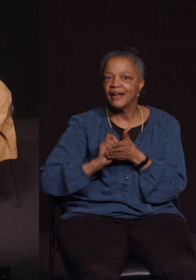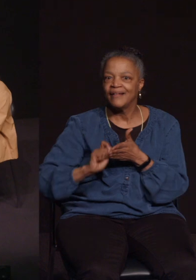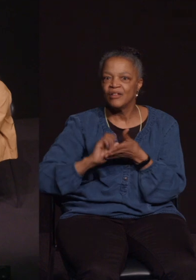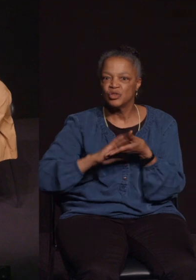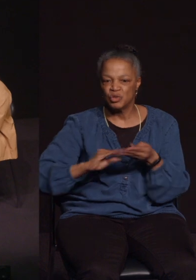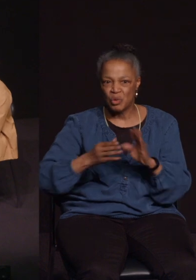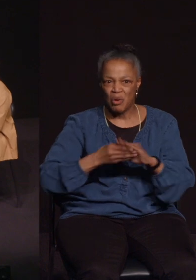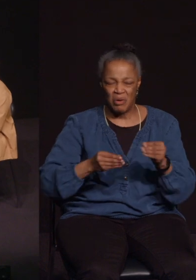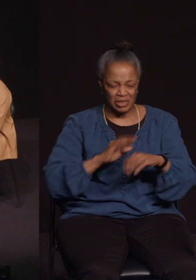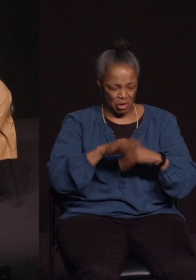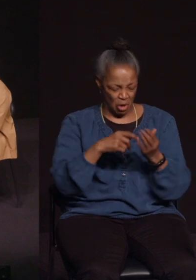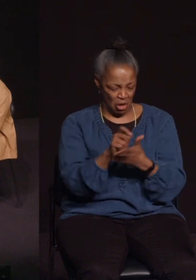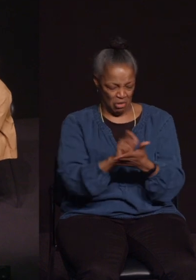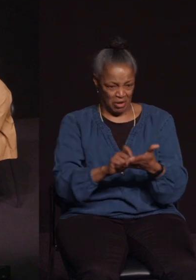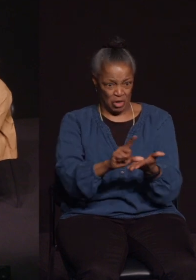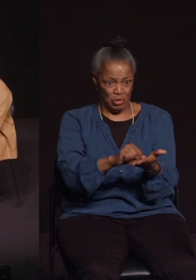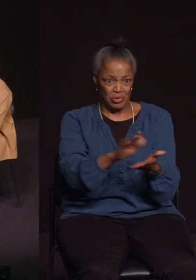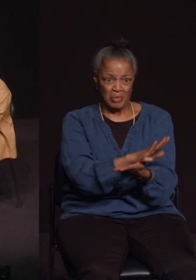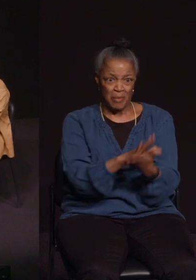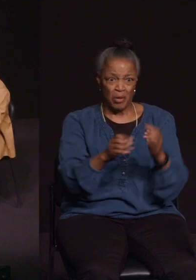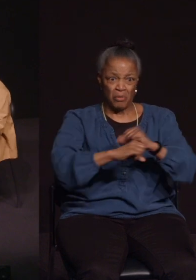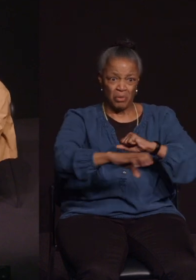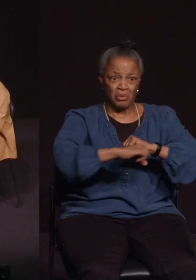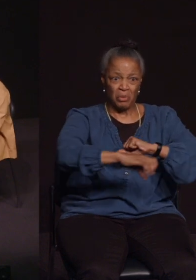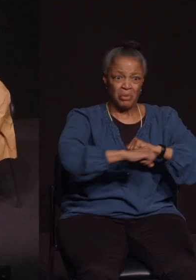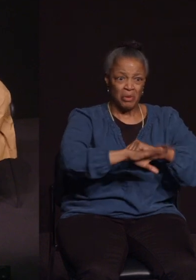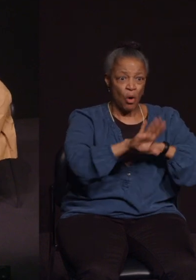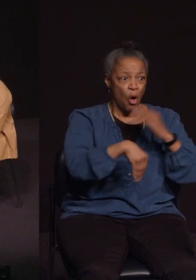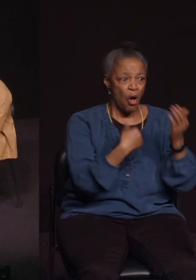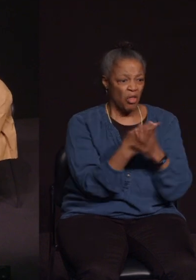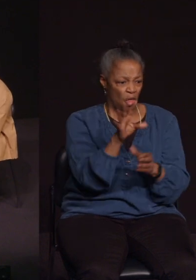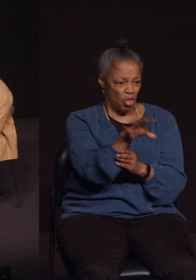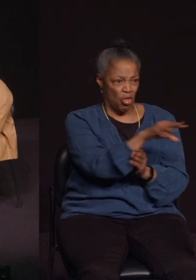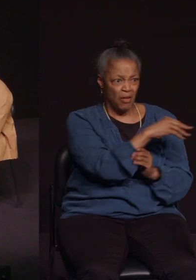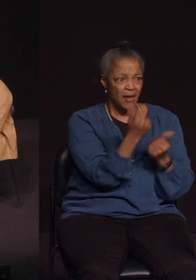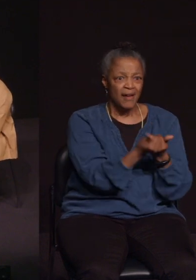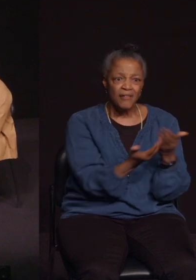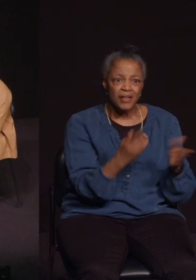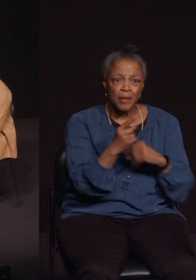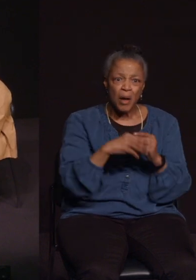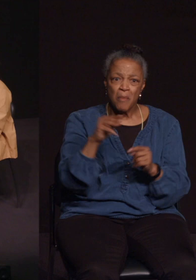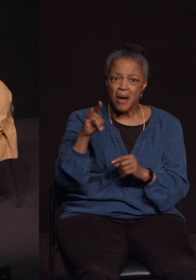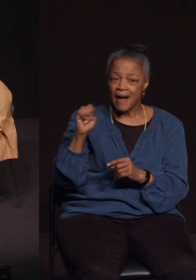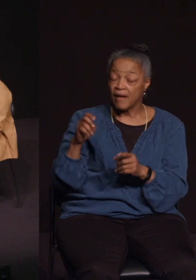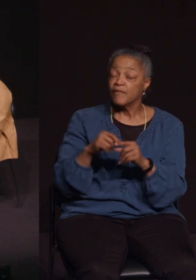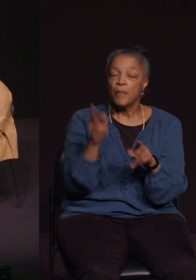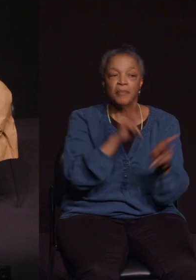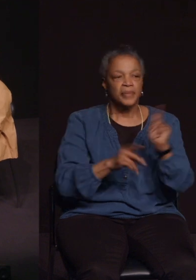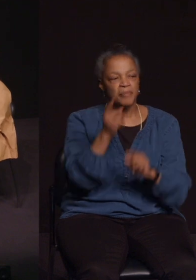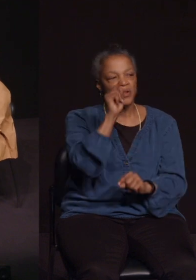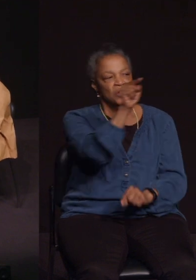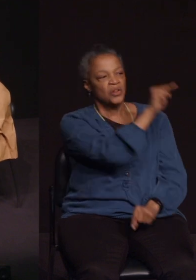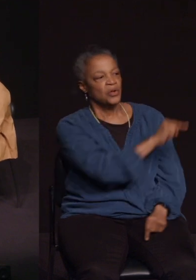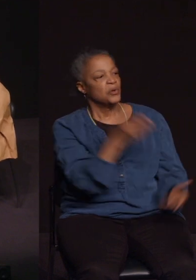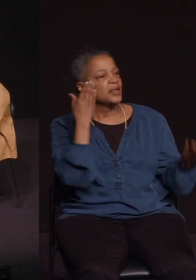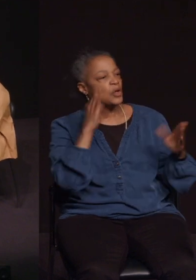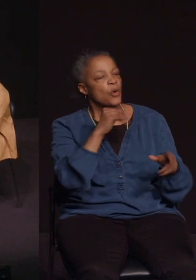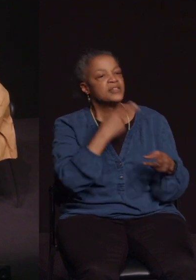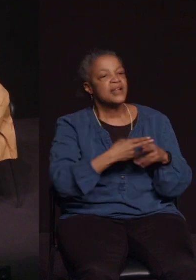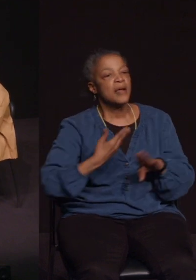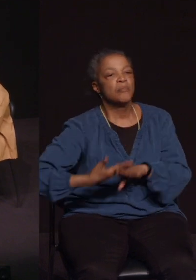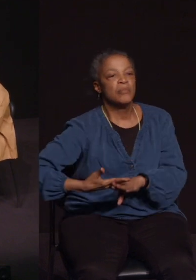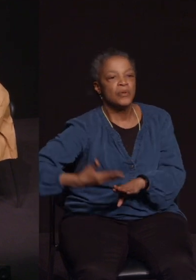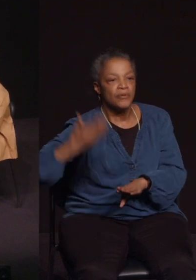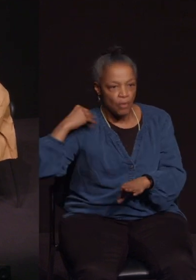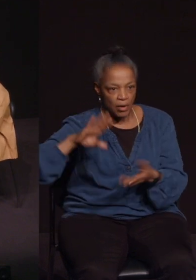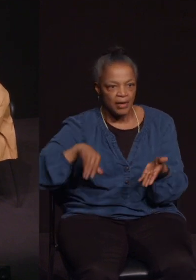ink spilled, all of the broadcast footage, right, ran, were from people who didn't know his name before